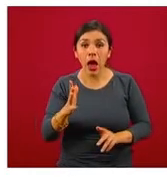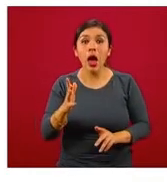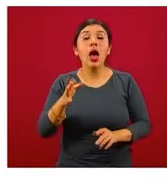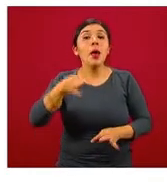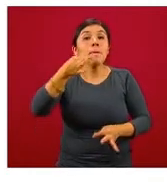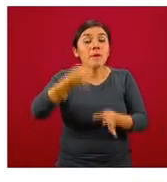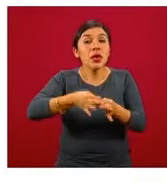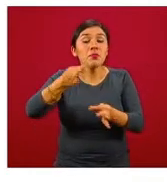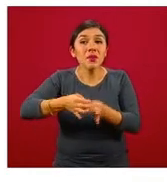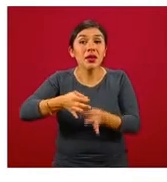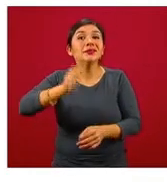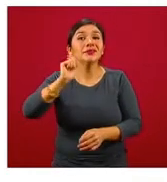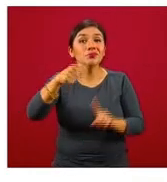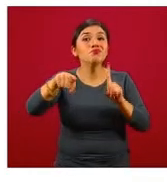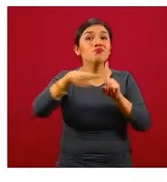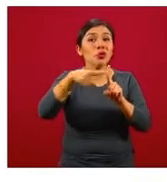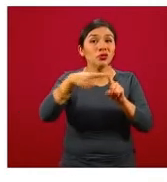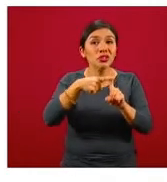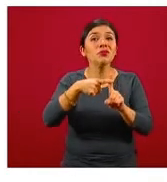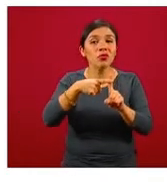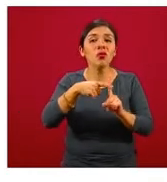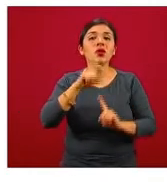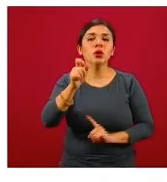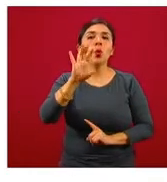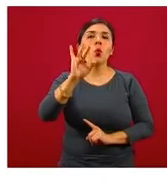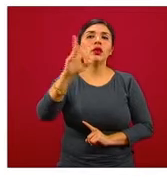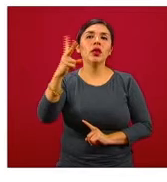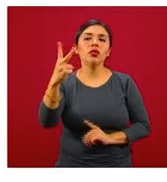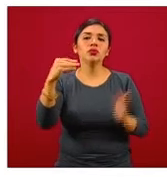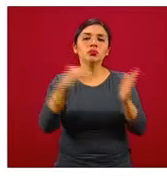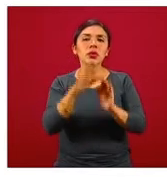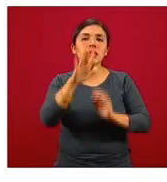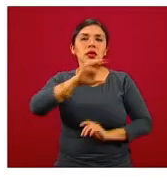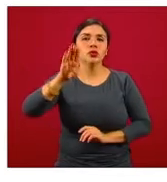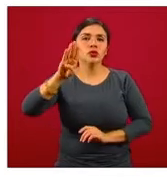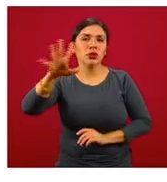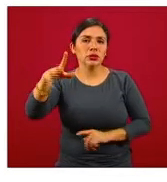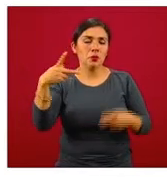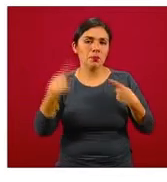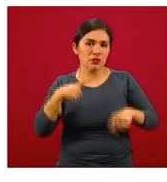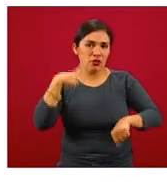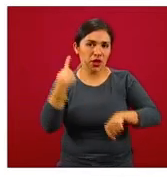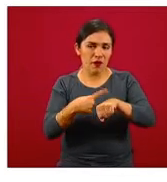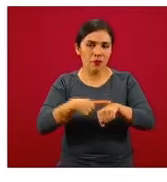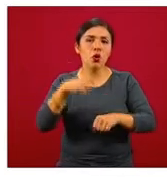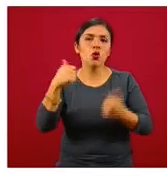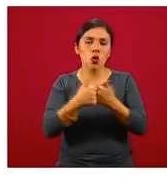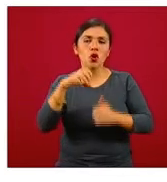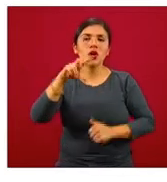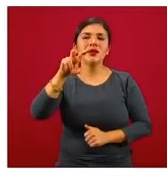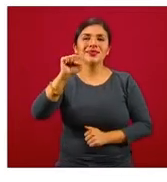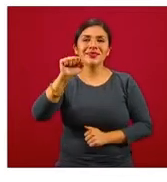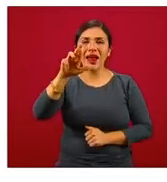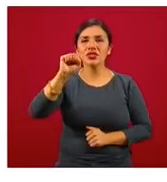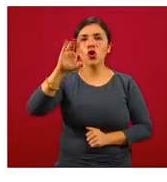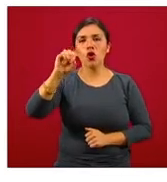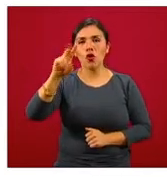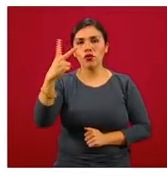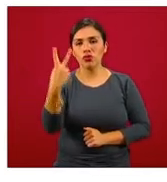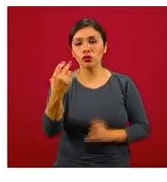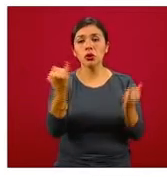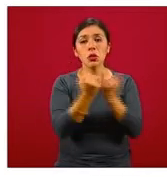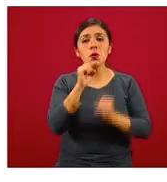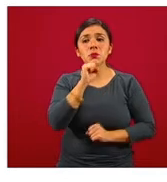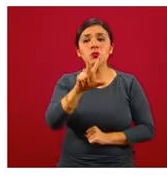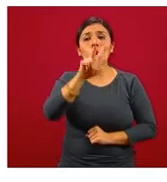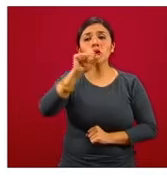155,932 people who've been tested. And of people who have tested positive, we have